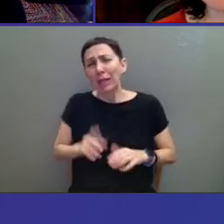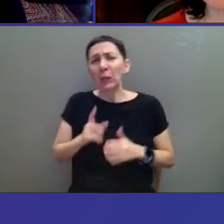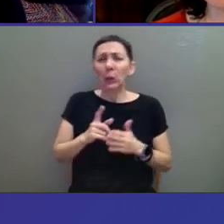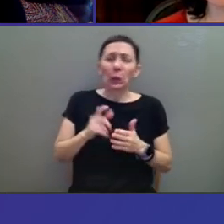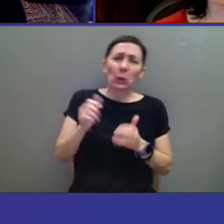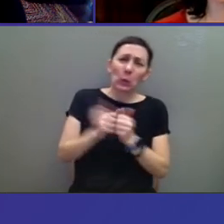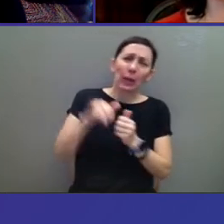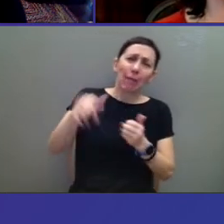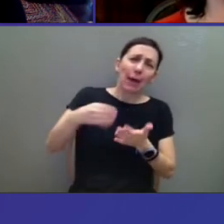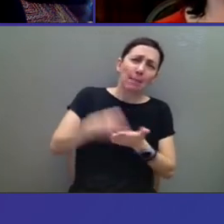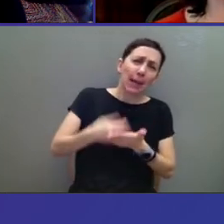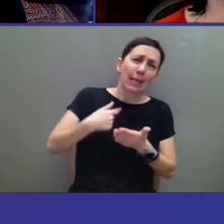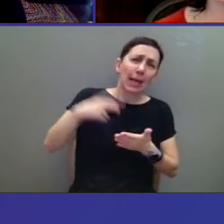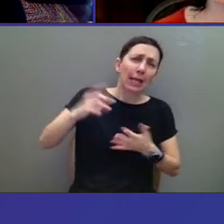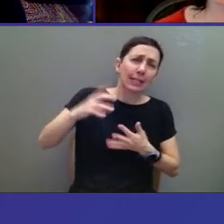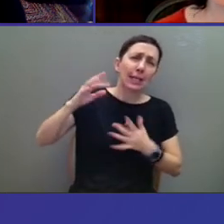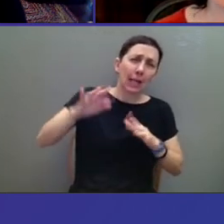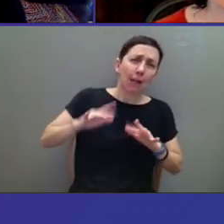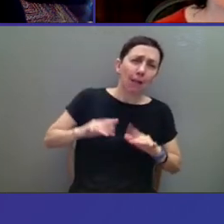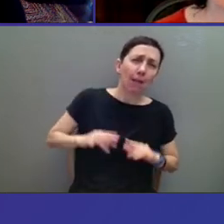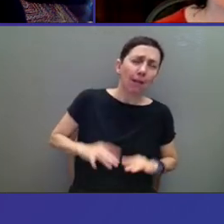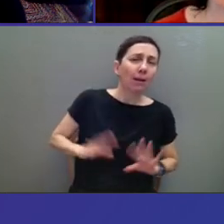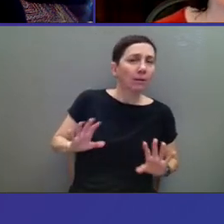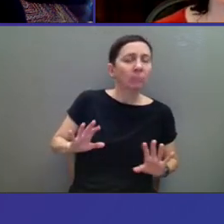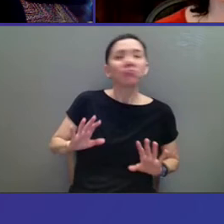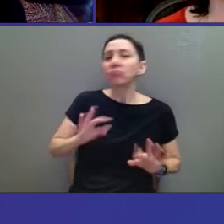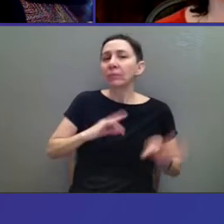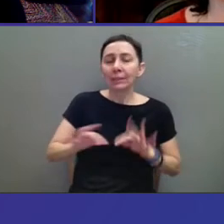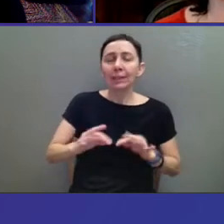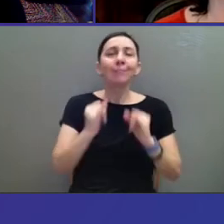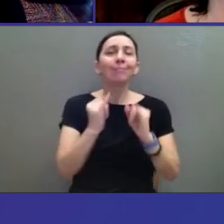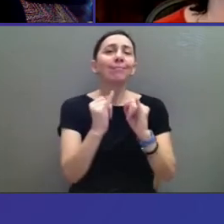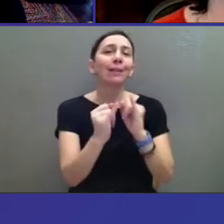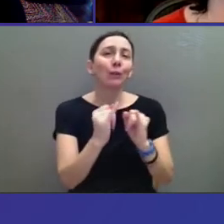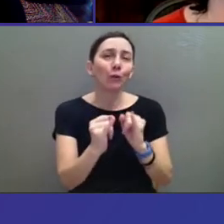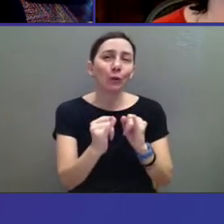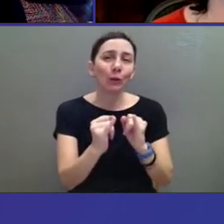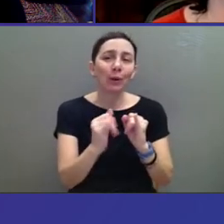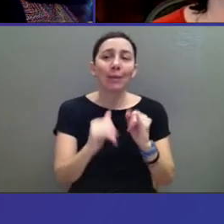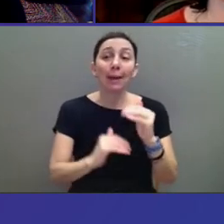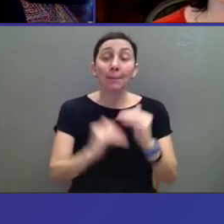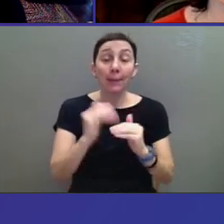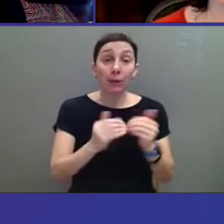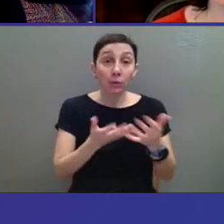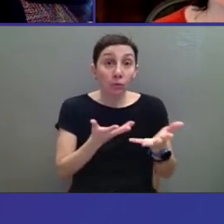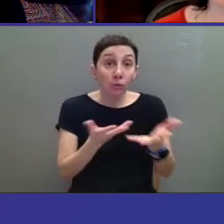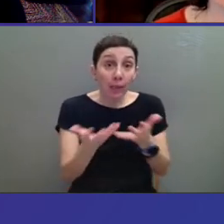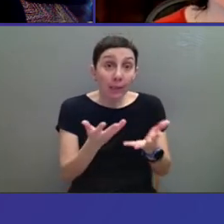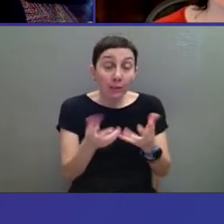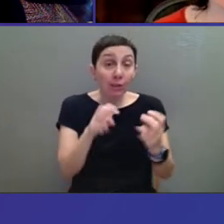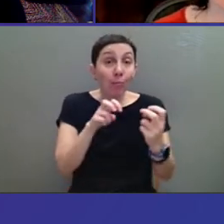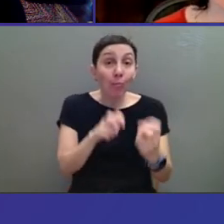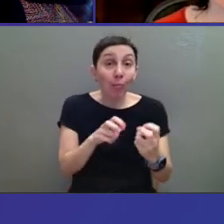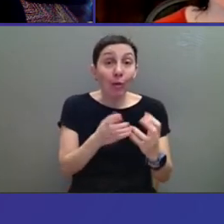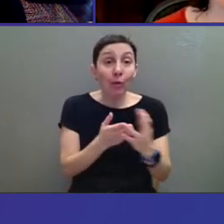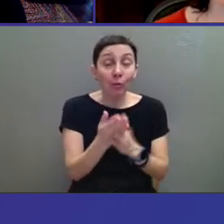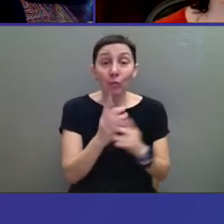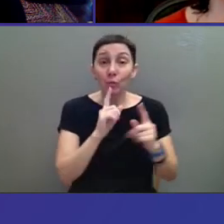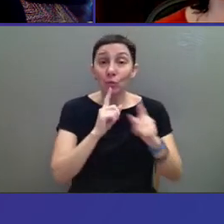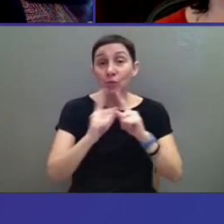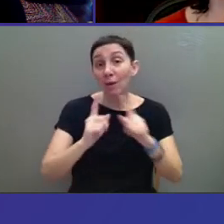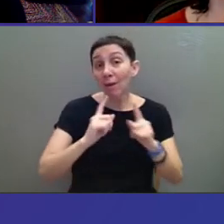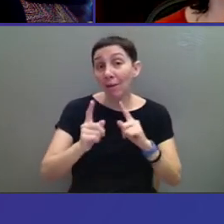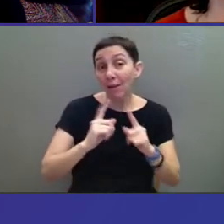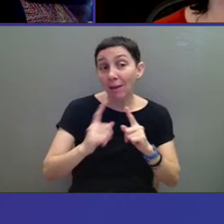thing. And it also helps build a relationship through a dialogue